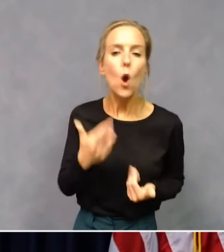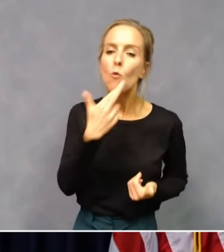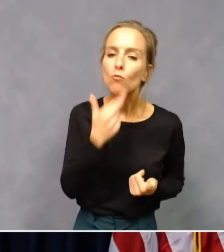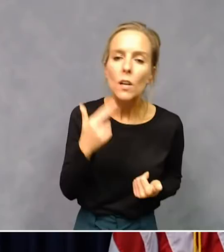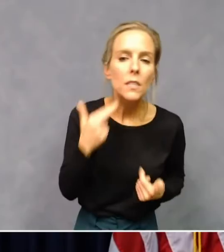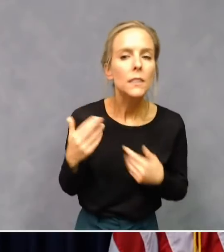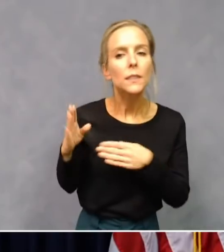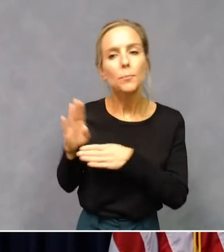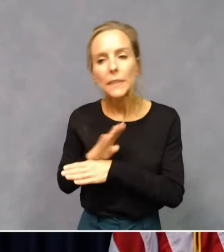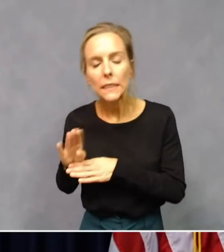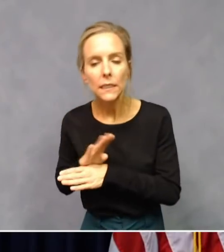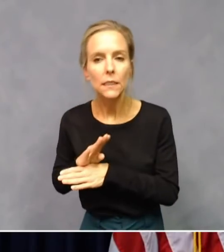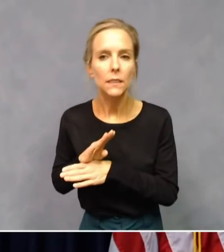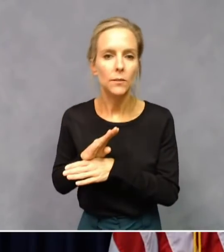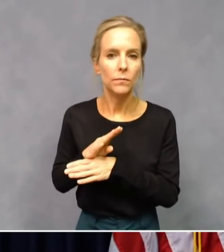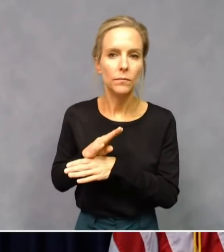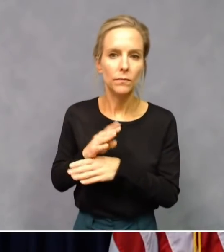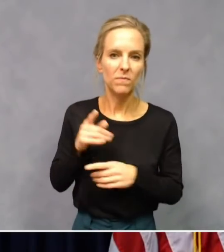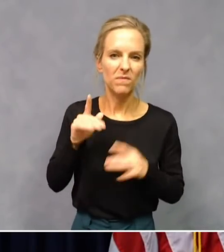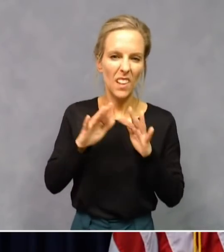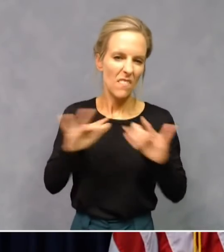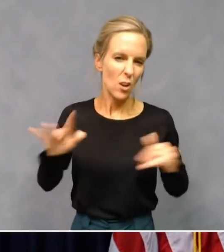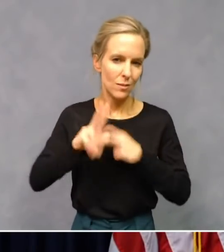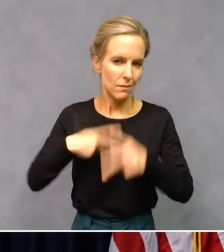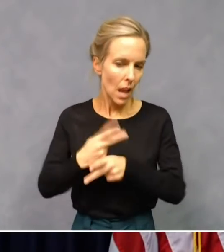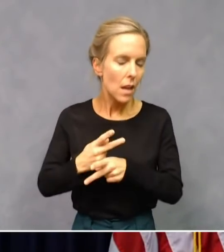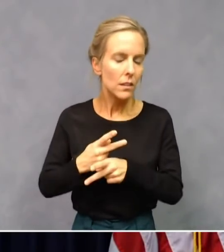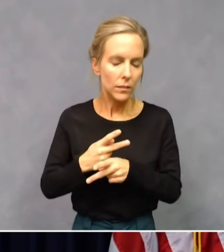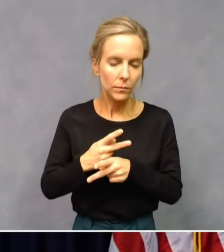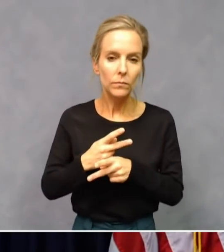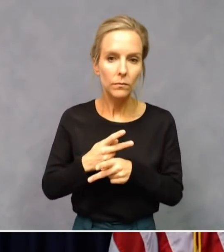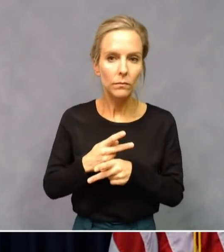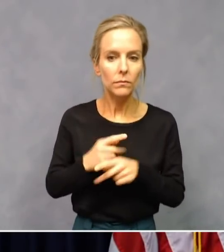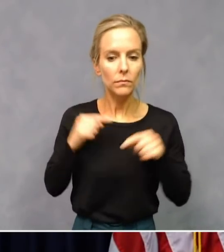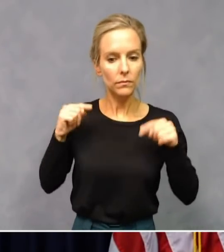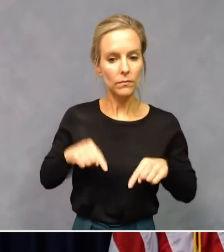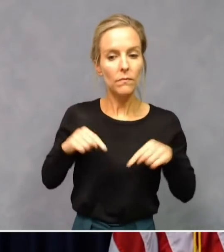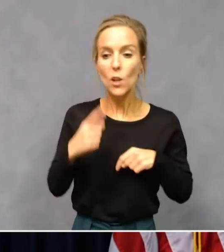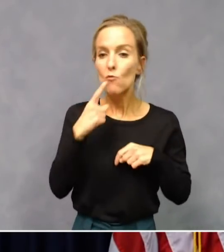of various types. With these red counties,